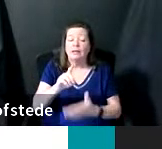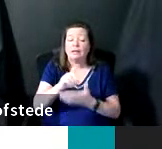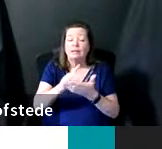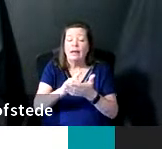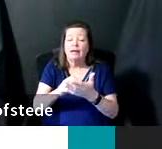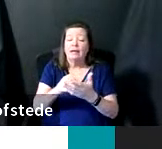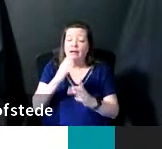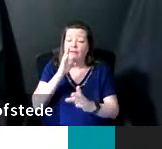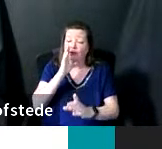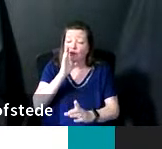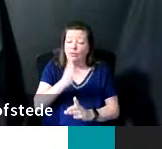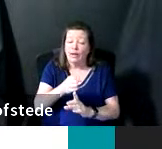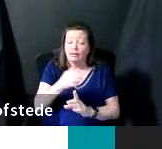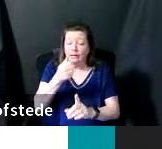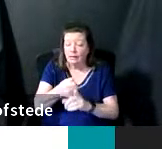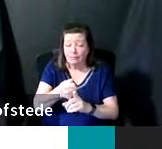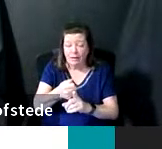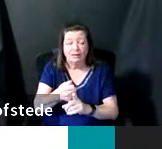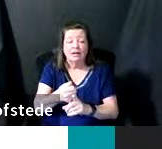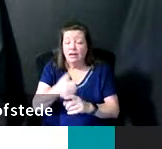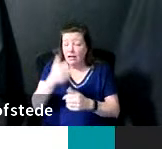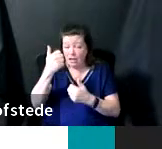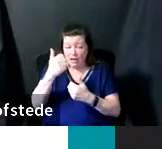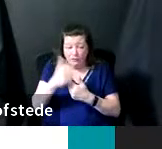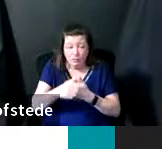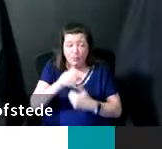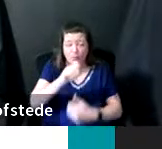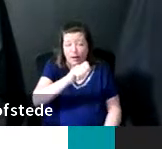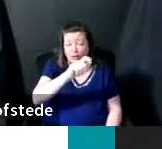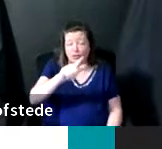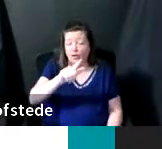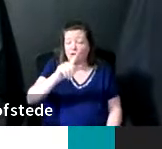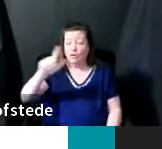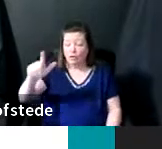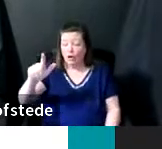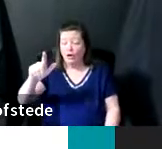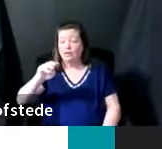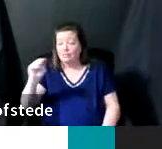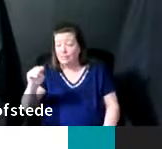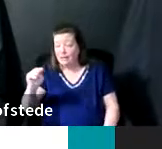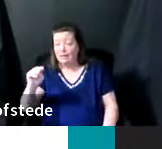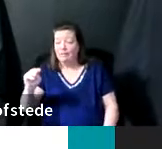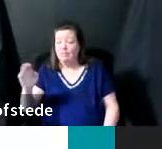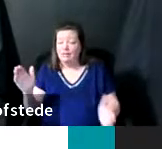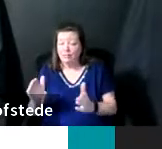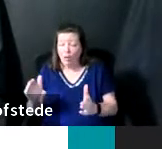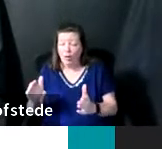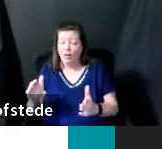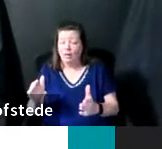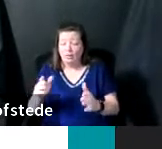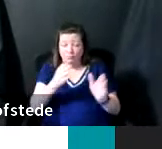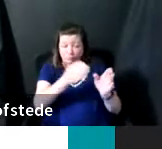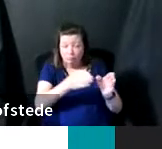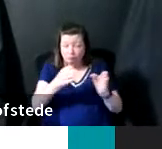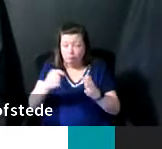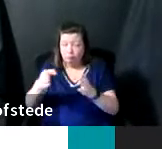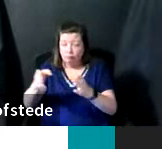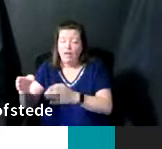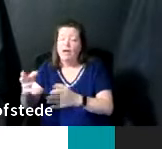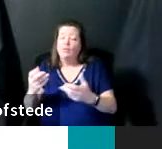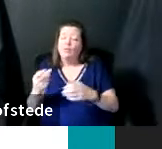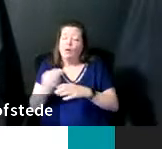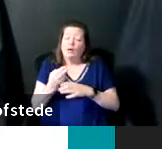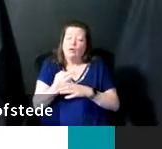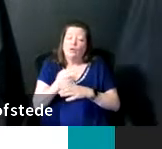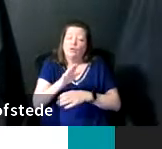experiential quality of place. And if you remember that extra large, medium, small scale maps that we presented, and we wanted to use these maps